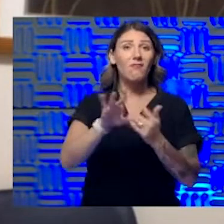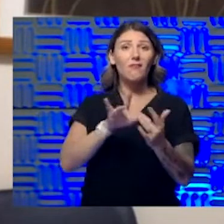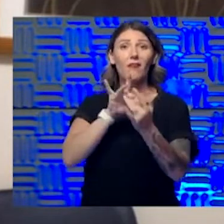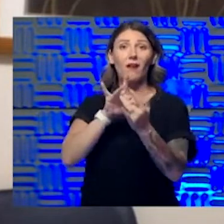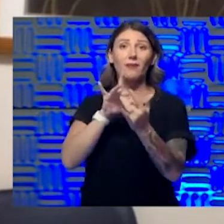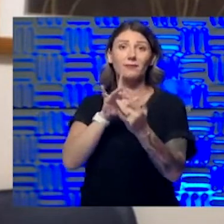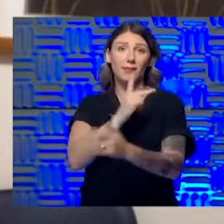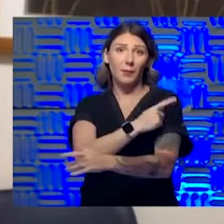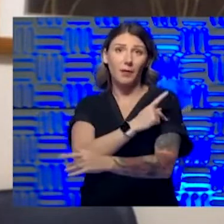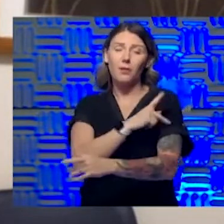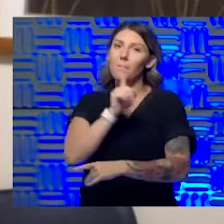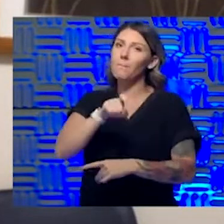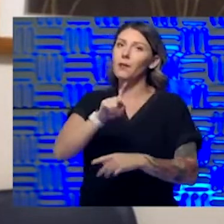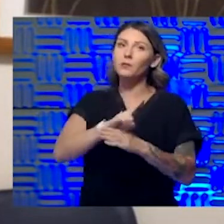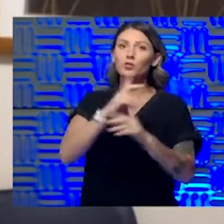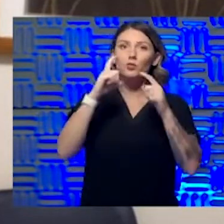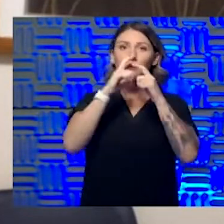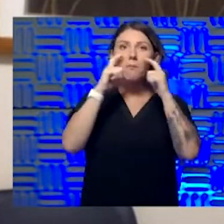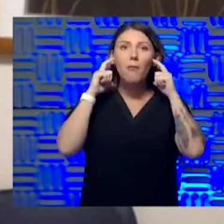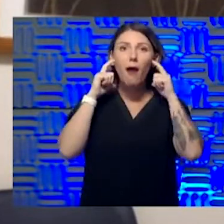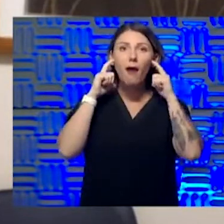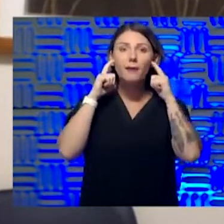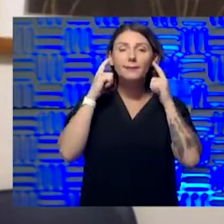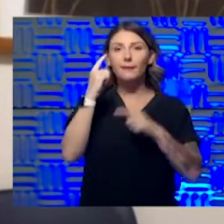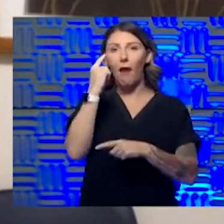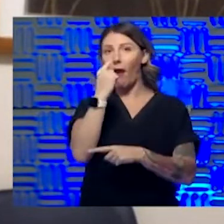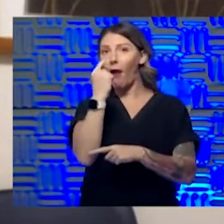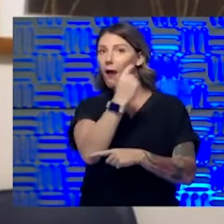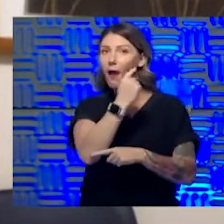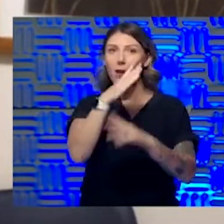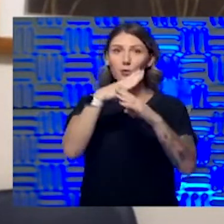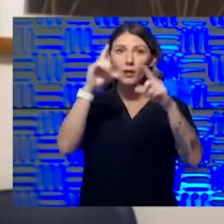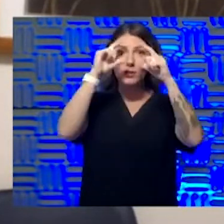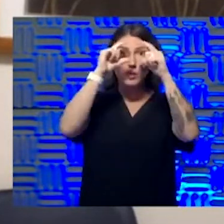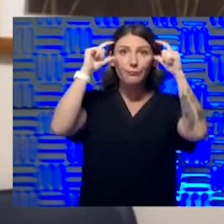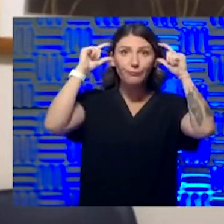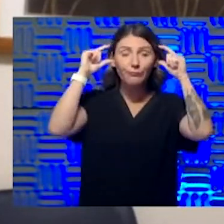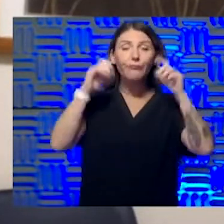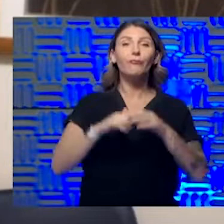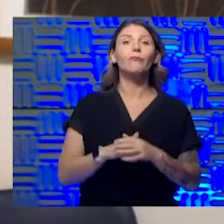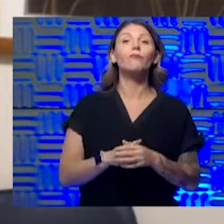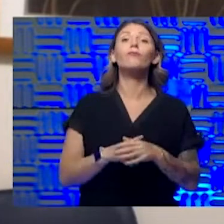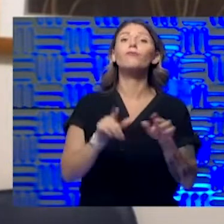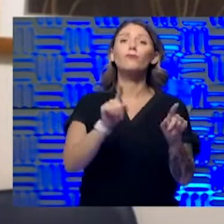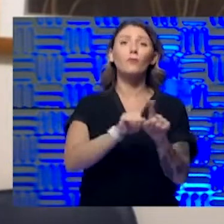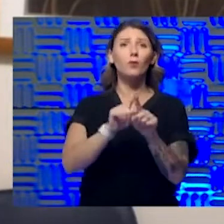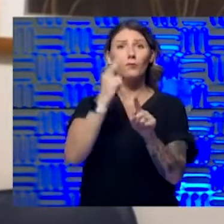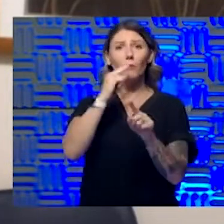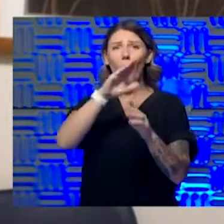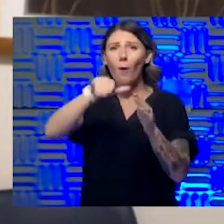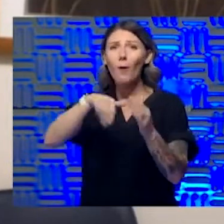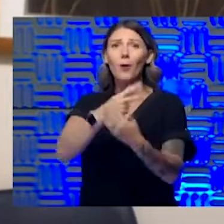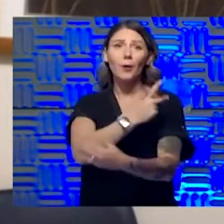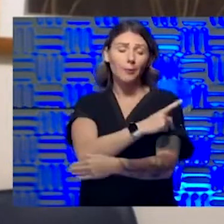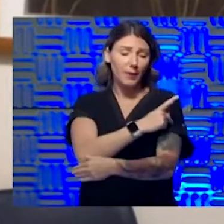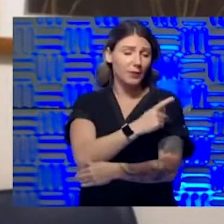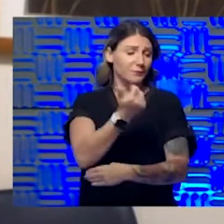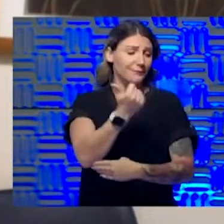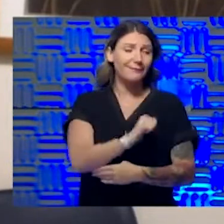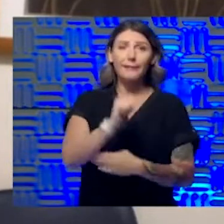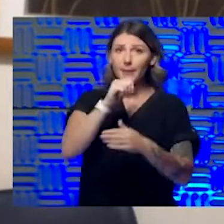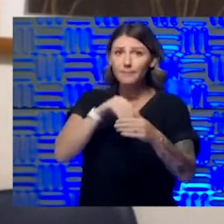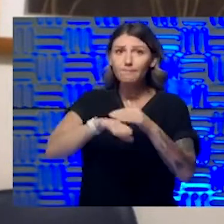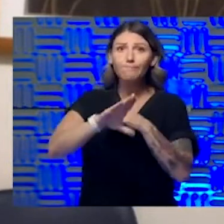wearing masks as well as eye protection. We are also doing this for our patients so that all patients that are coming into any of our cancer